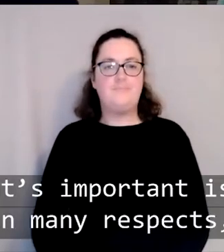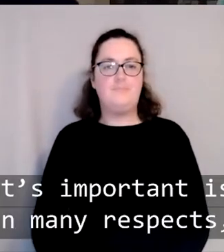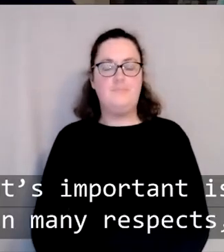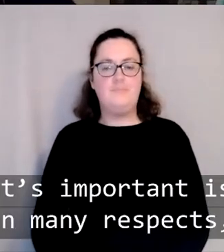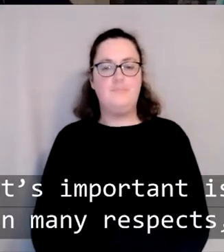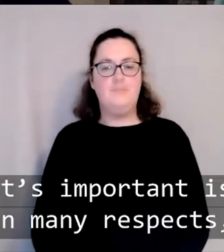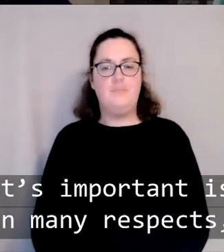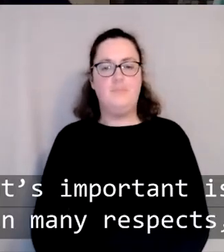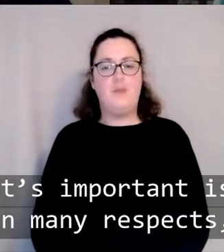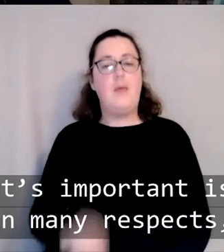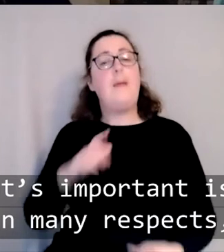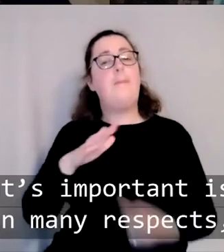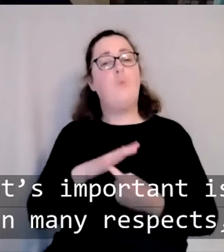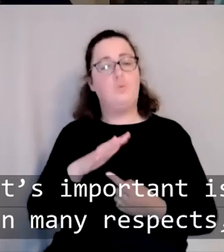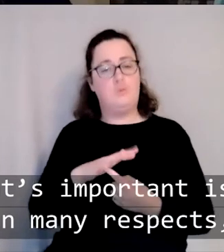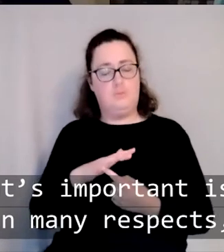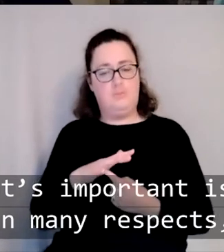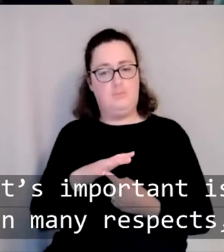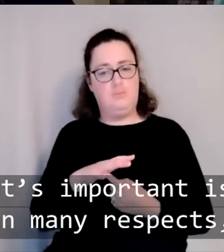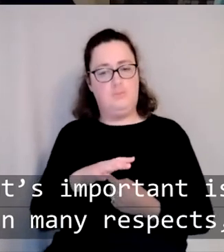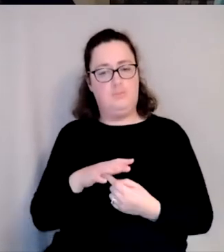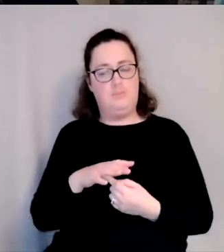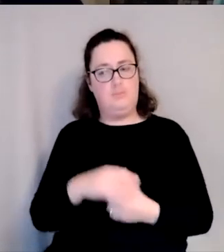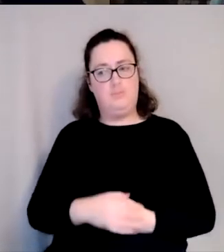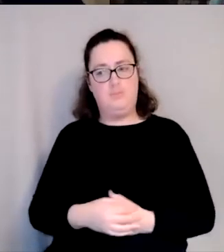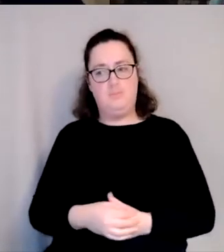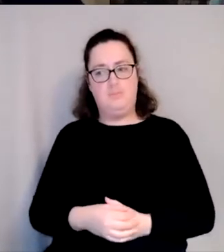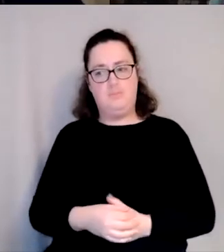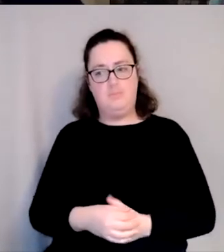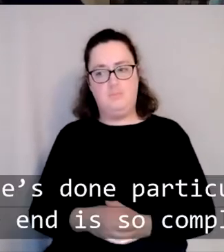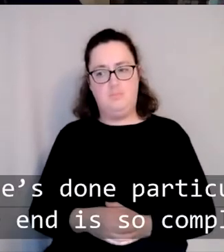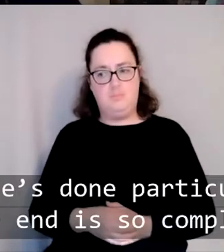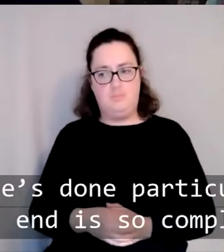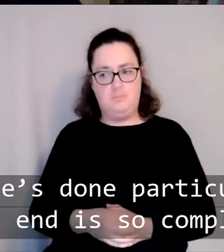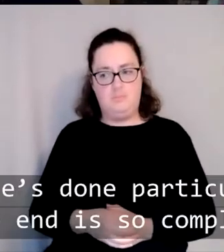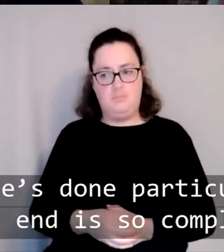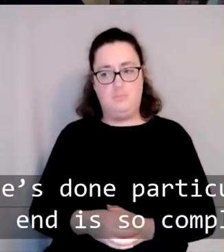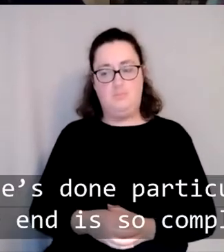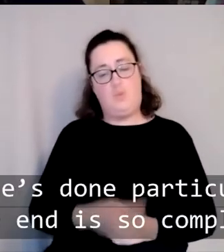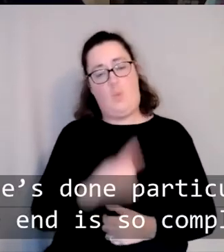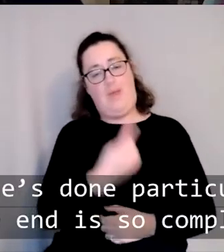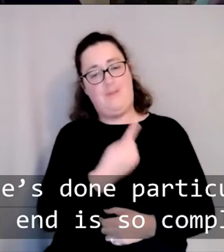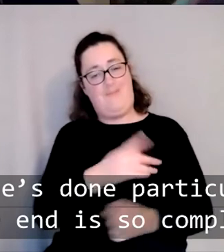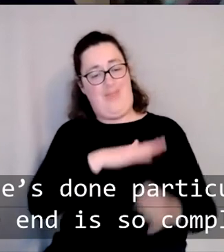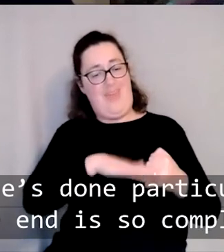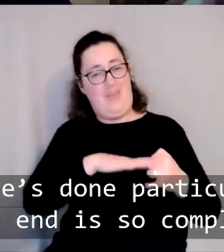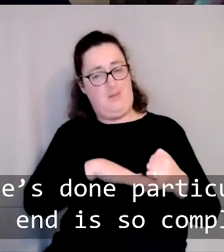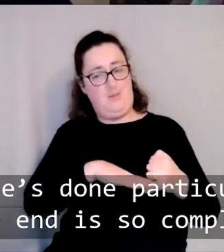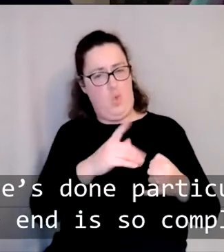I think what's important is that although in many respects, what he's done, particularly at the end, it's